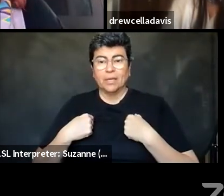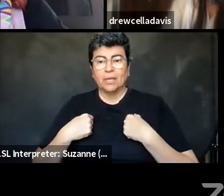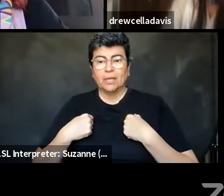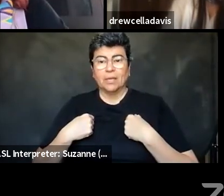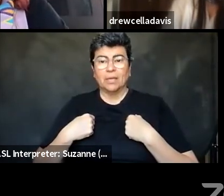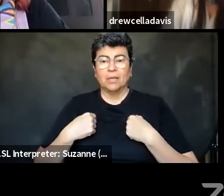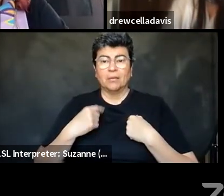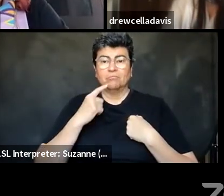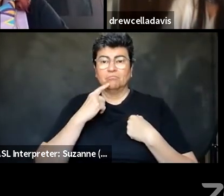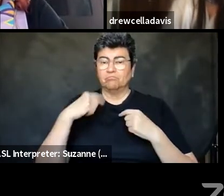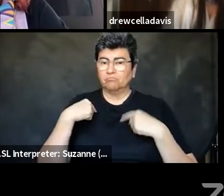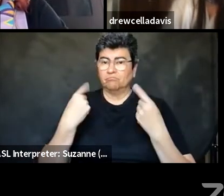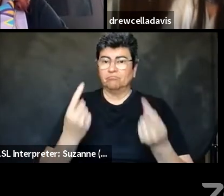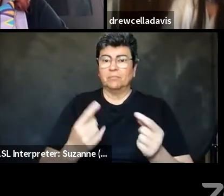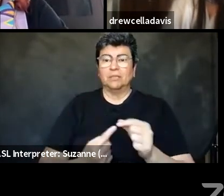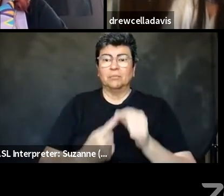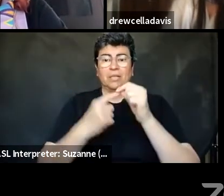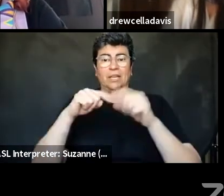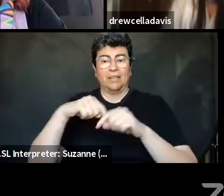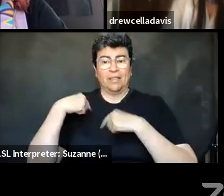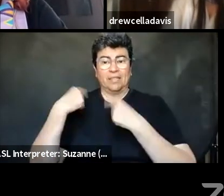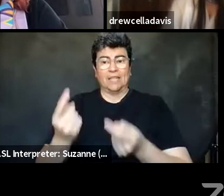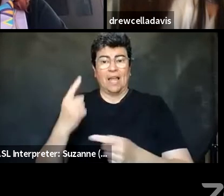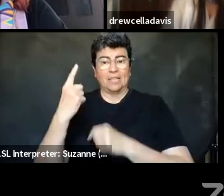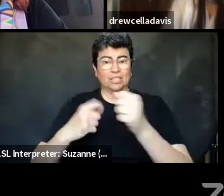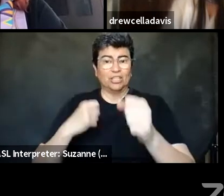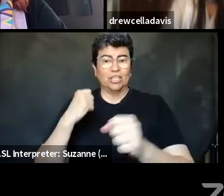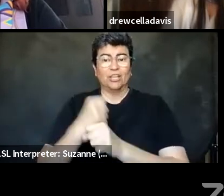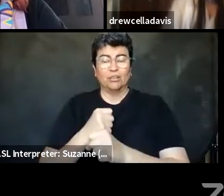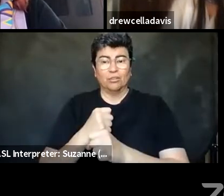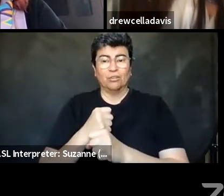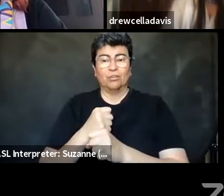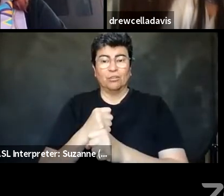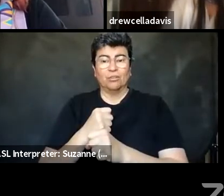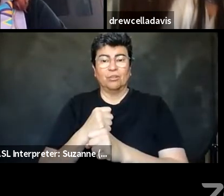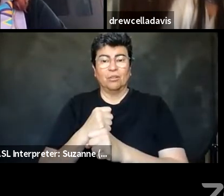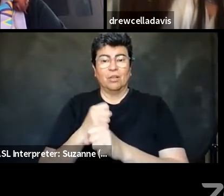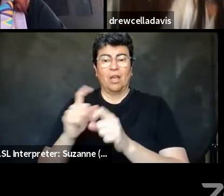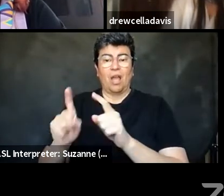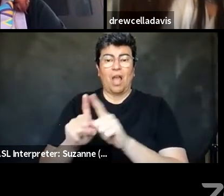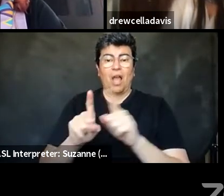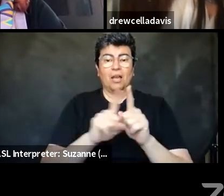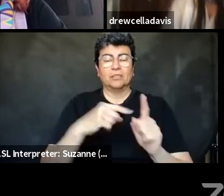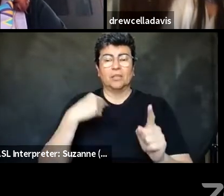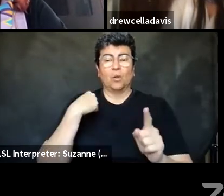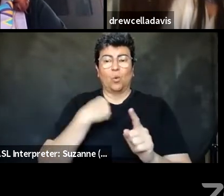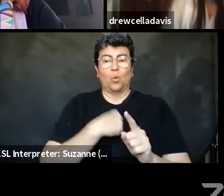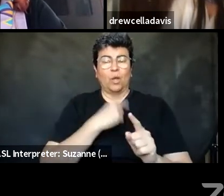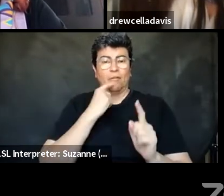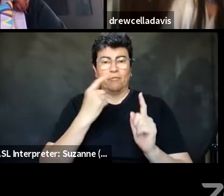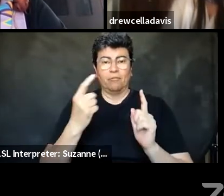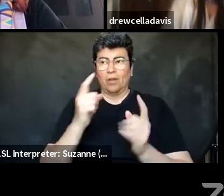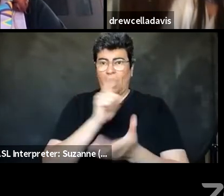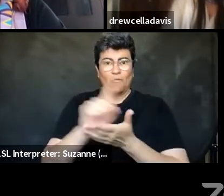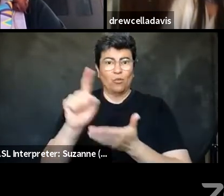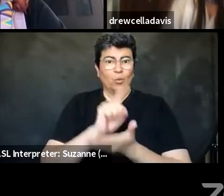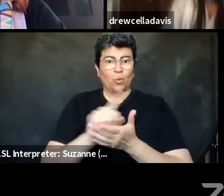has been, especially in this last year, as we've met weekly on Zoom